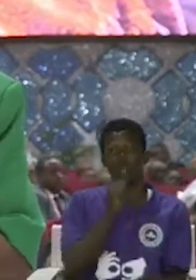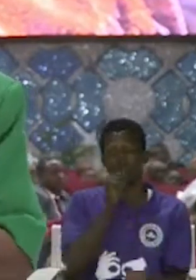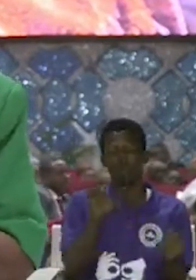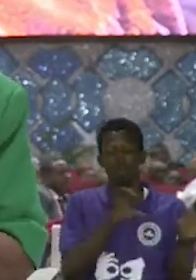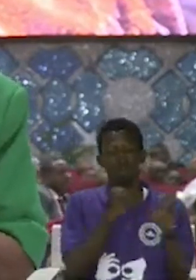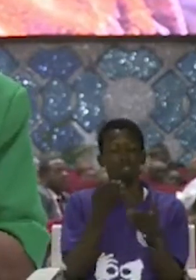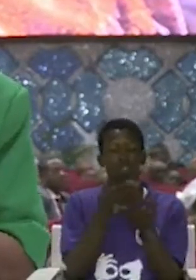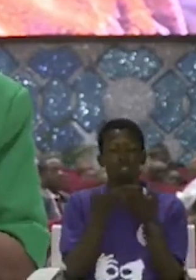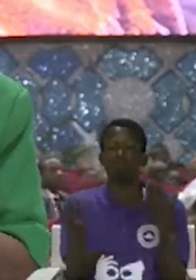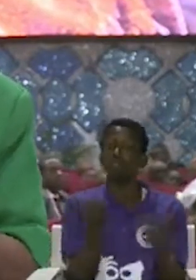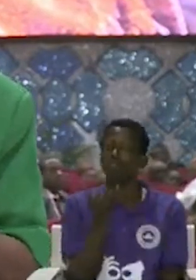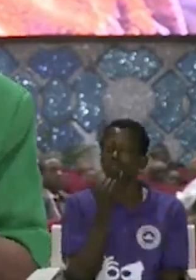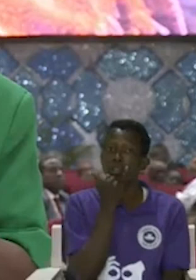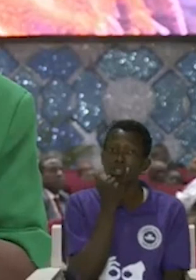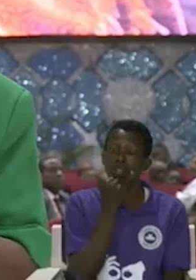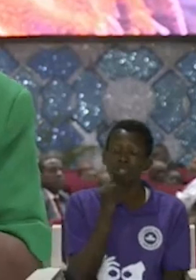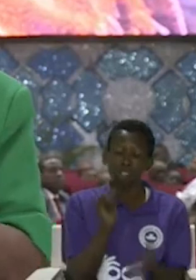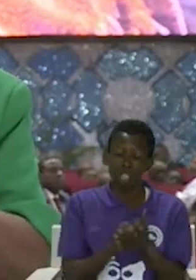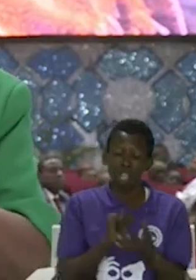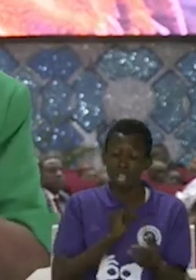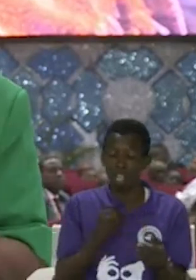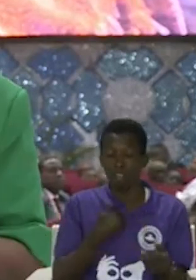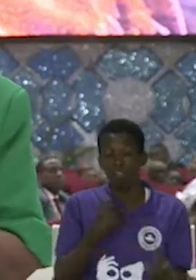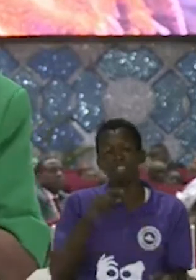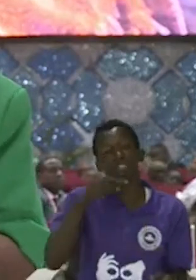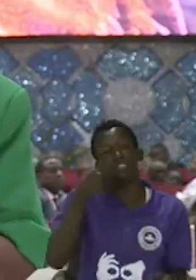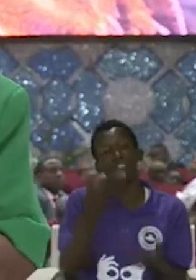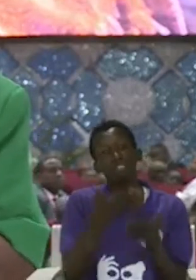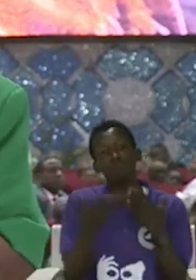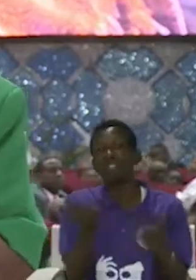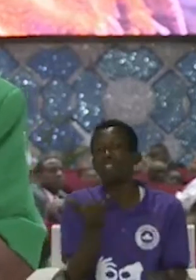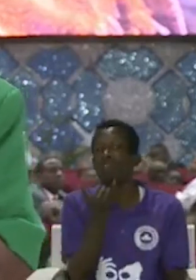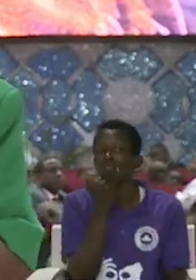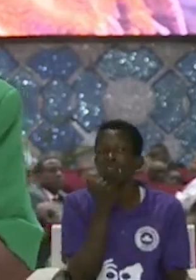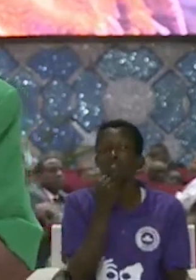wrong or I've said something wrong, come to me